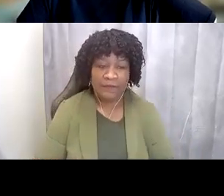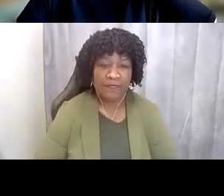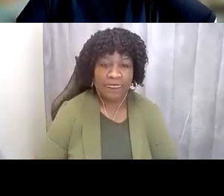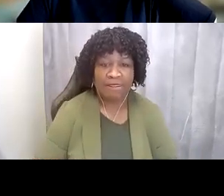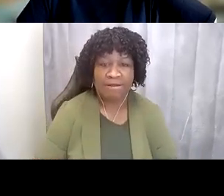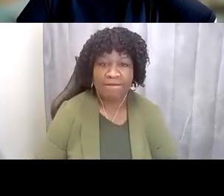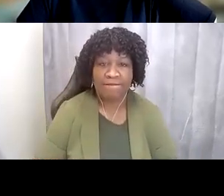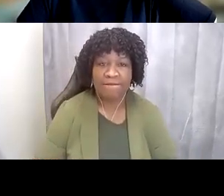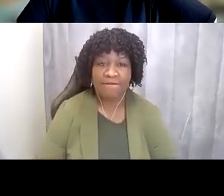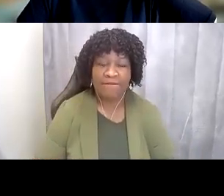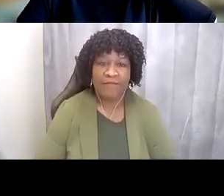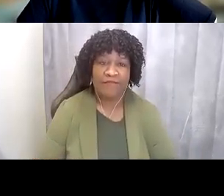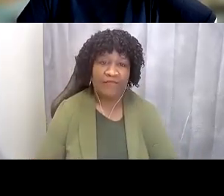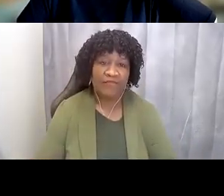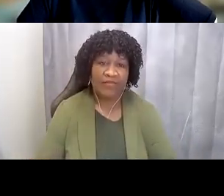And then